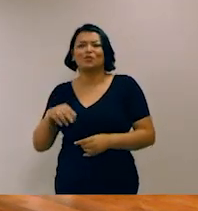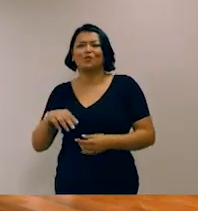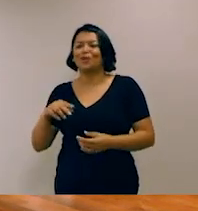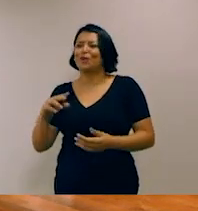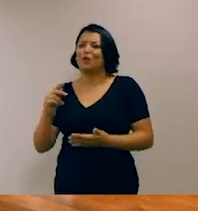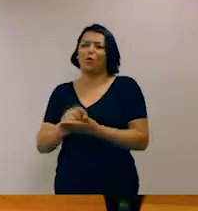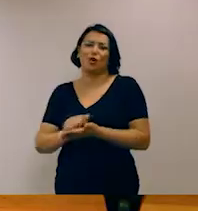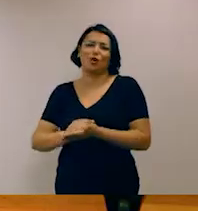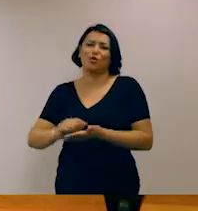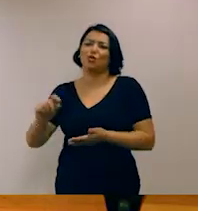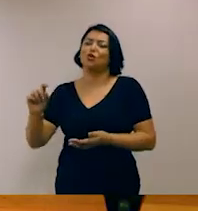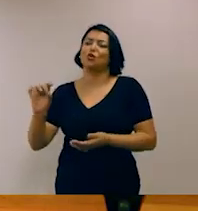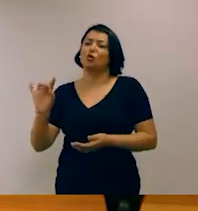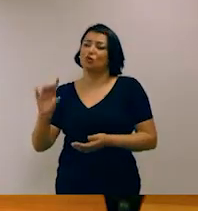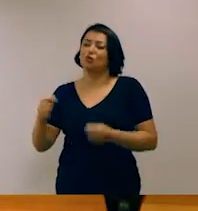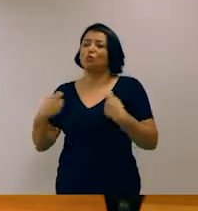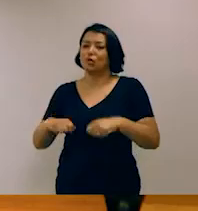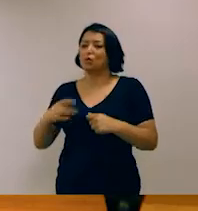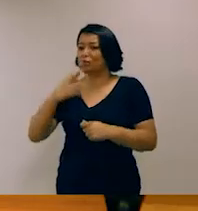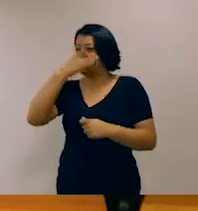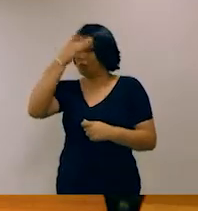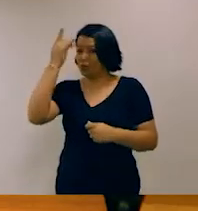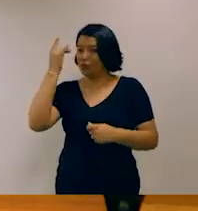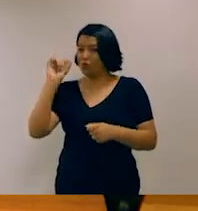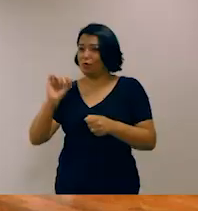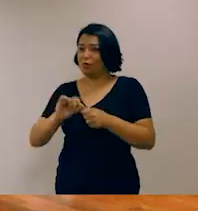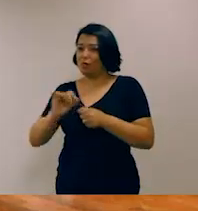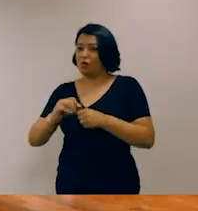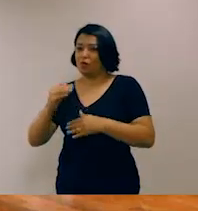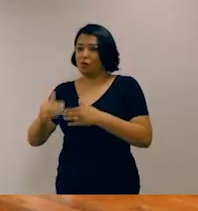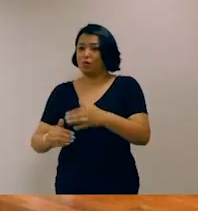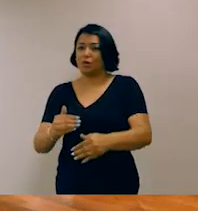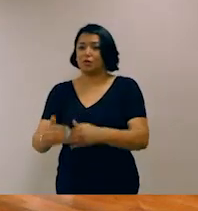And so, no, it doesn't carry out the correction, right? No.